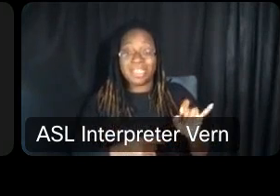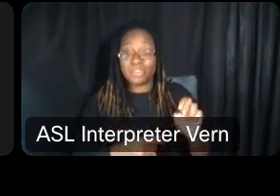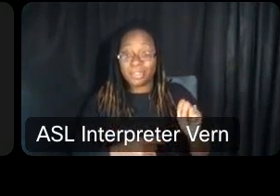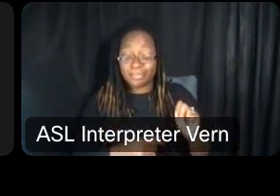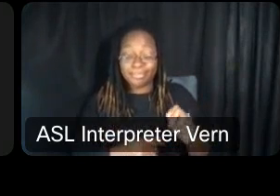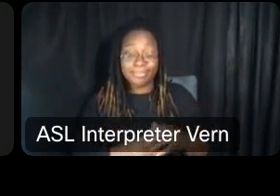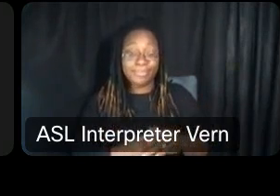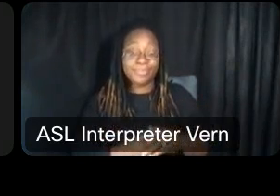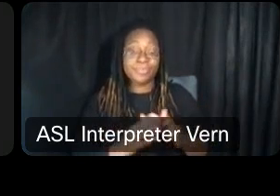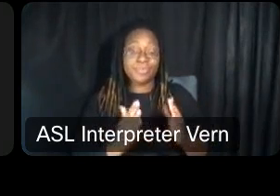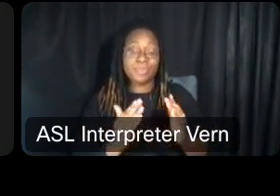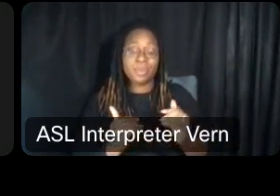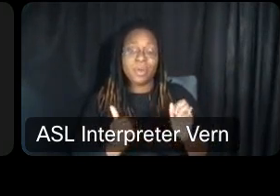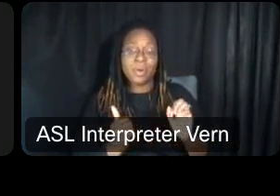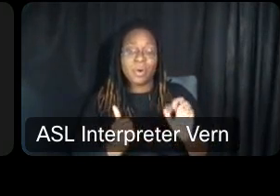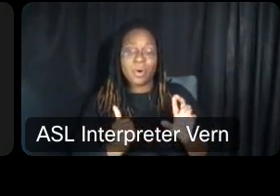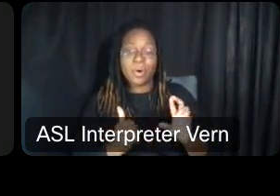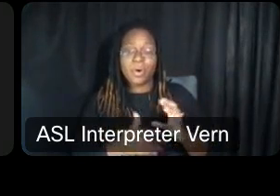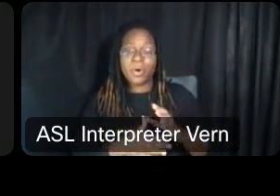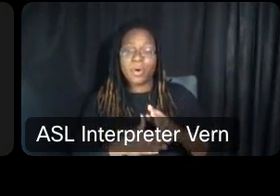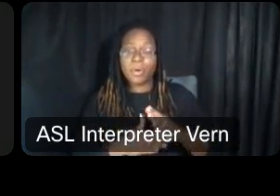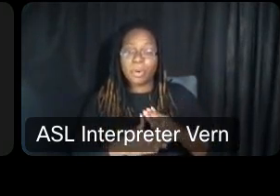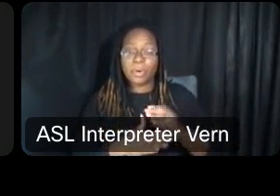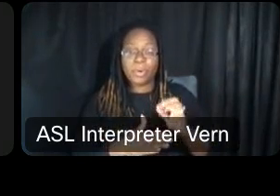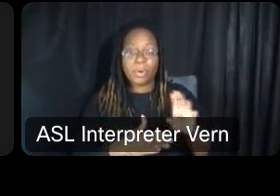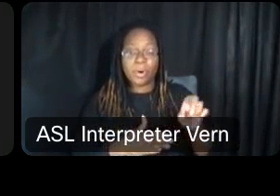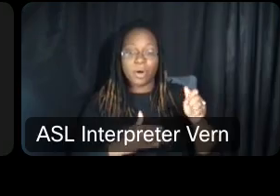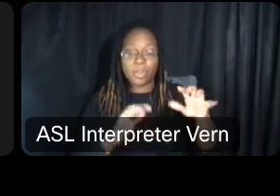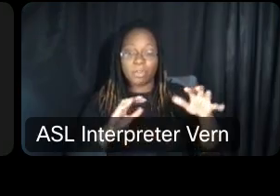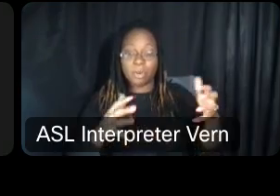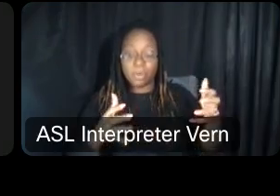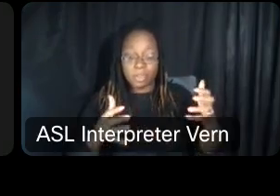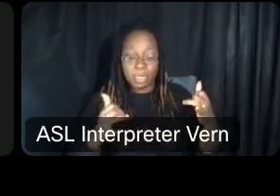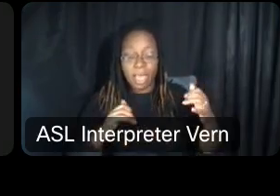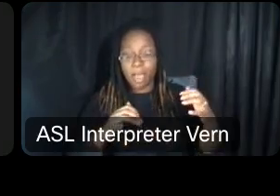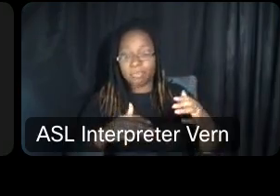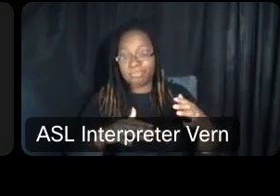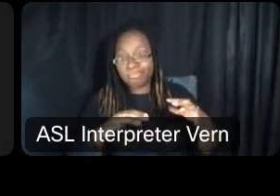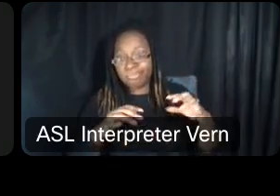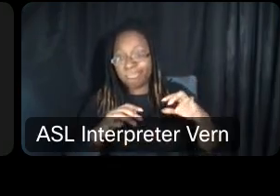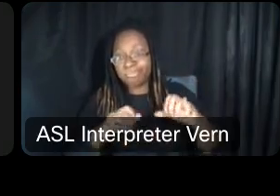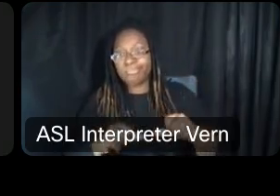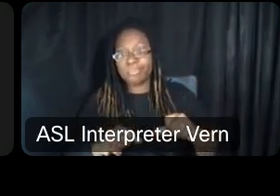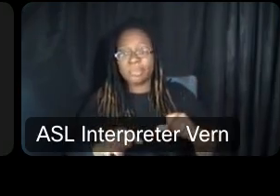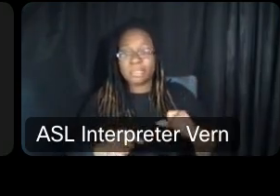is overbearing and makes it difficult to see the person alone, to see them privately.